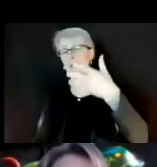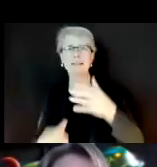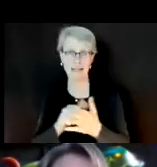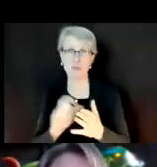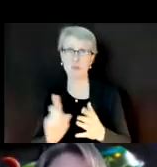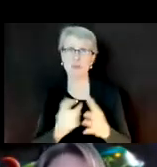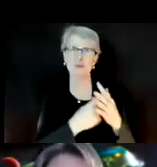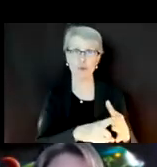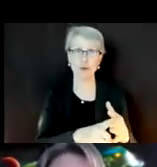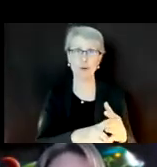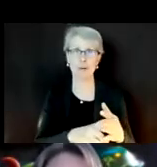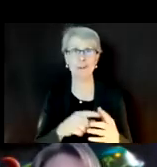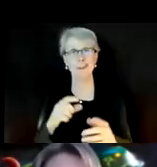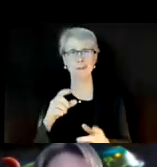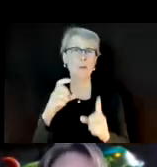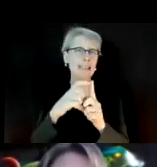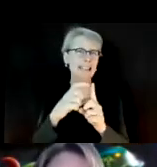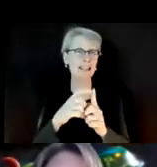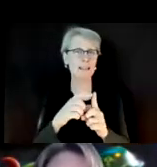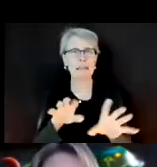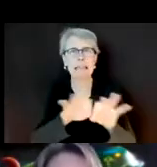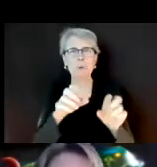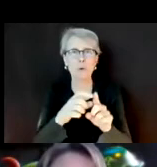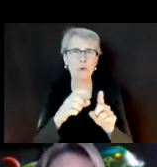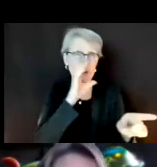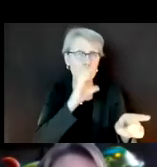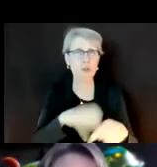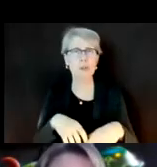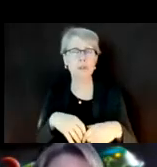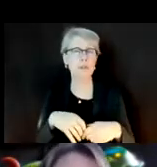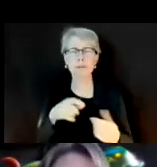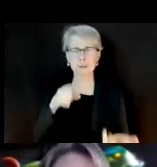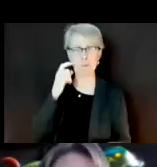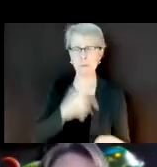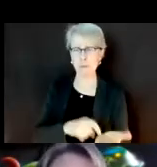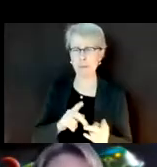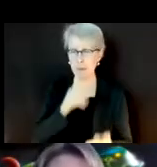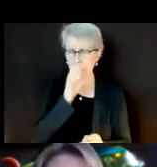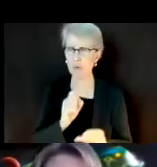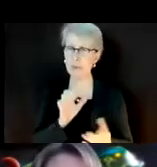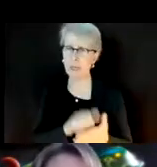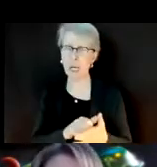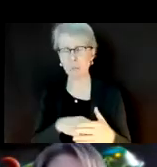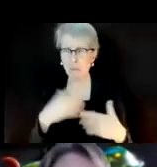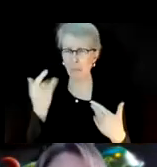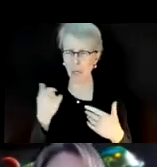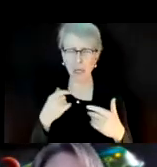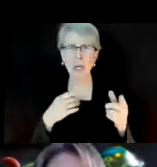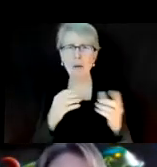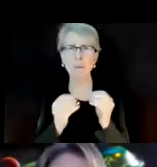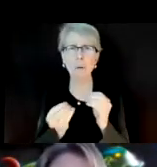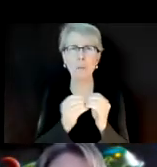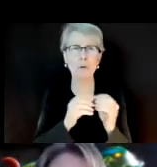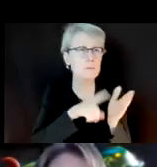not, for me, it's sort of this back and forth. You go and go, oh, why is there so much interest in this? This is unexpected. And then you do some searching and you